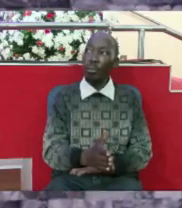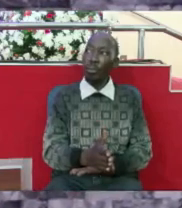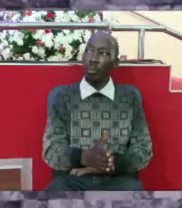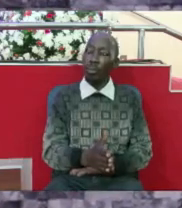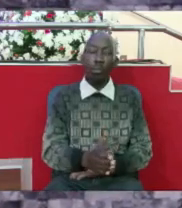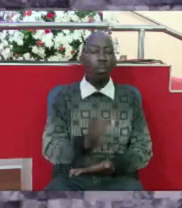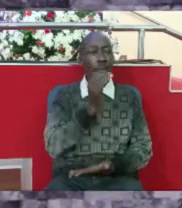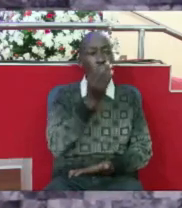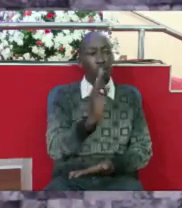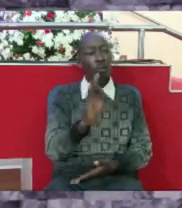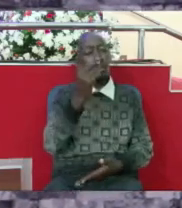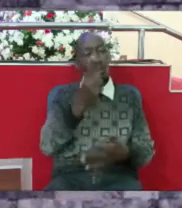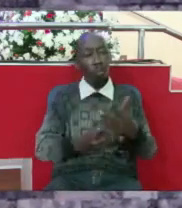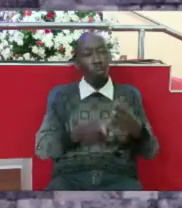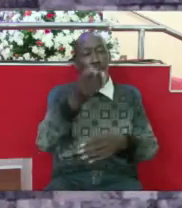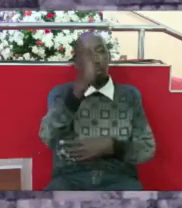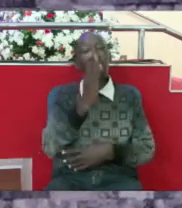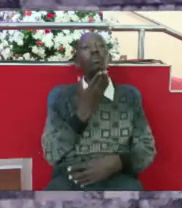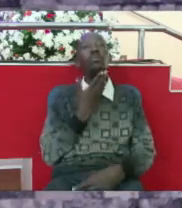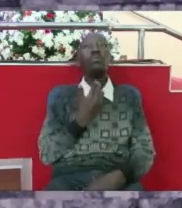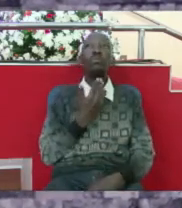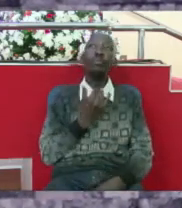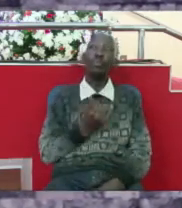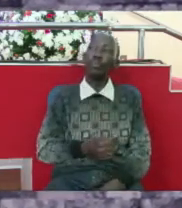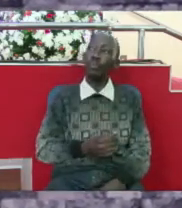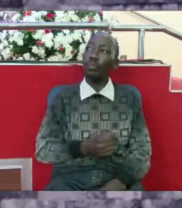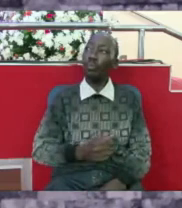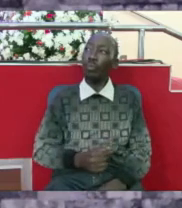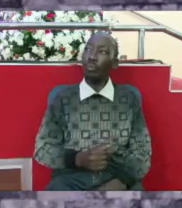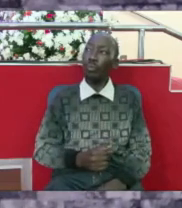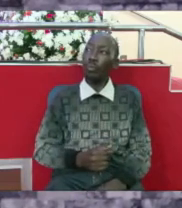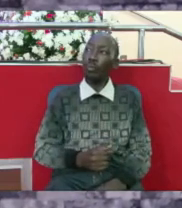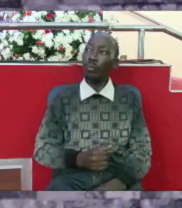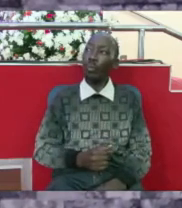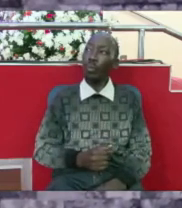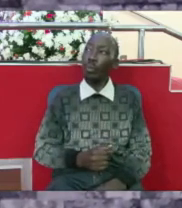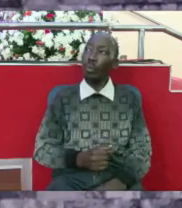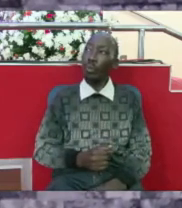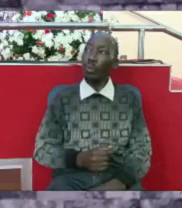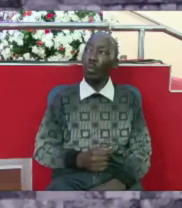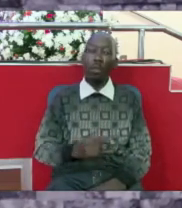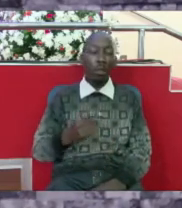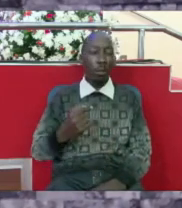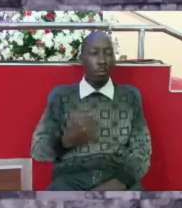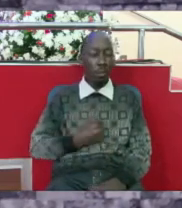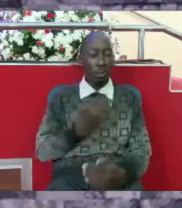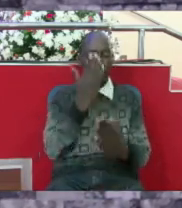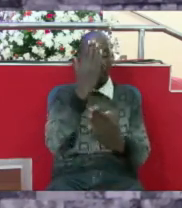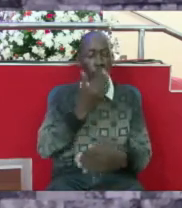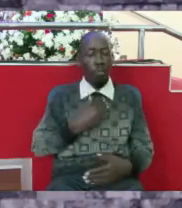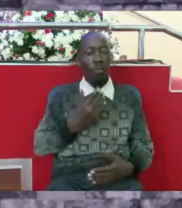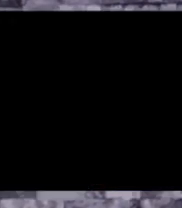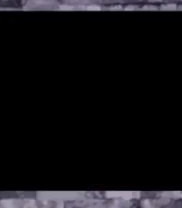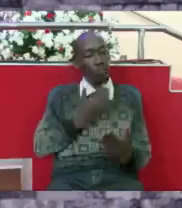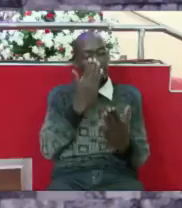of what God wants ya kile ambacho Mungu anataka me to possess today